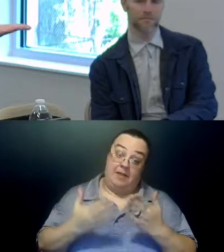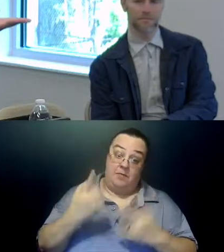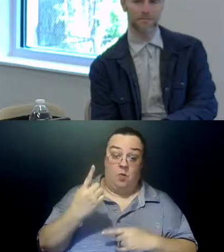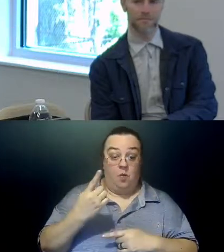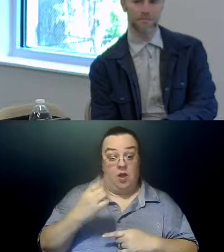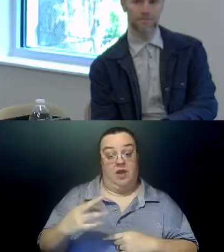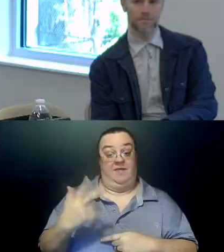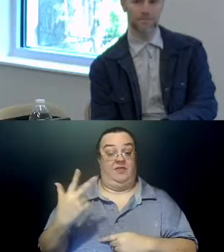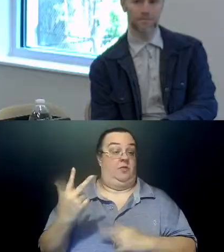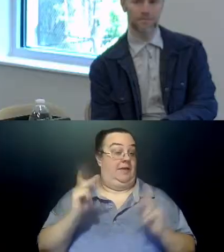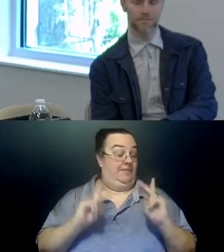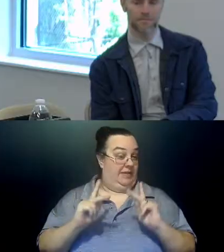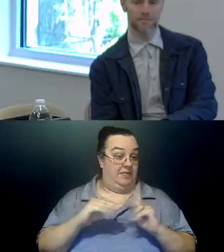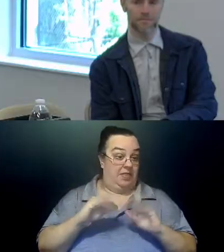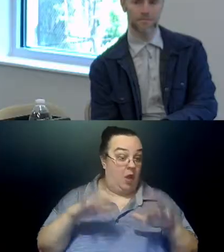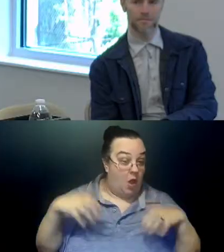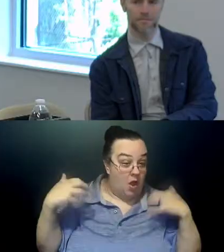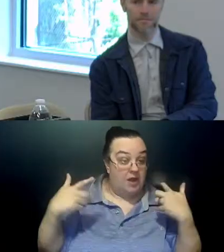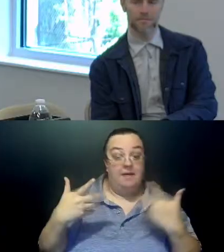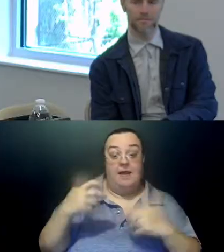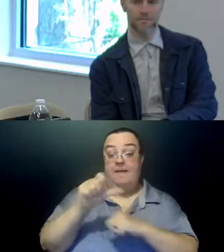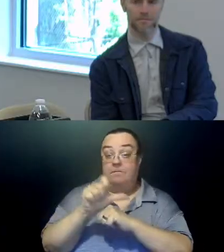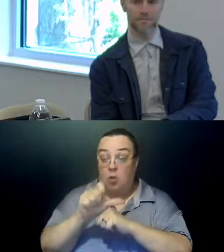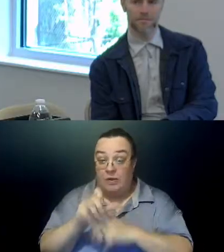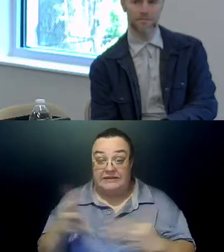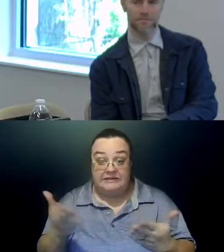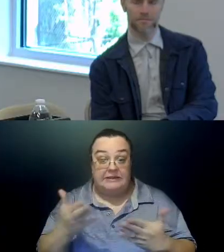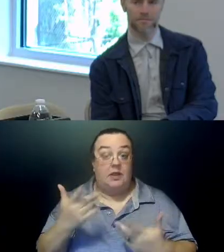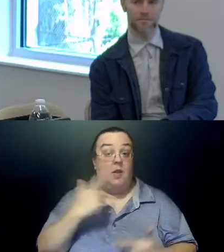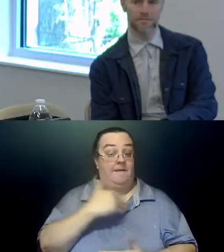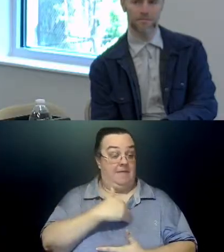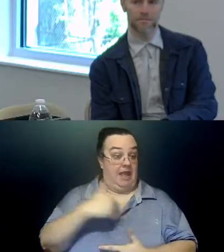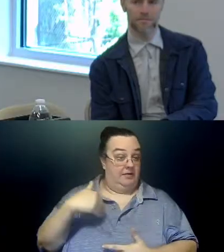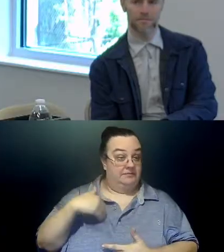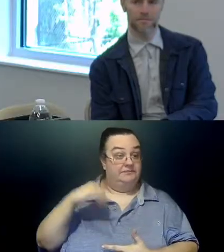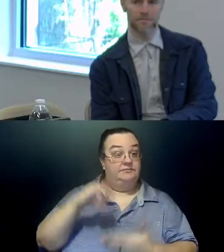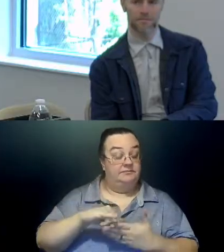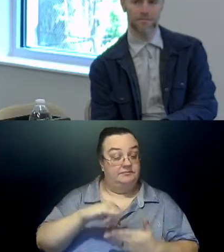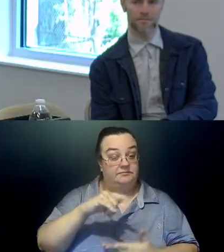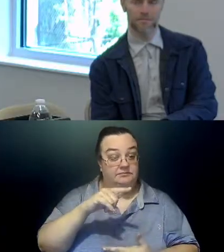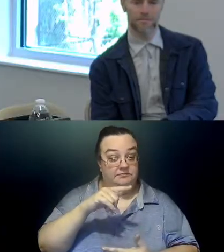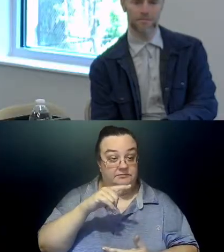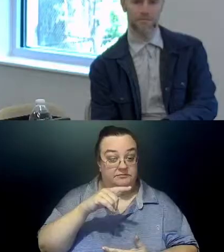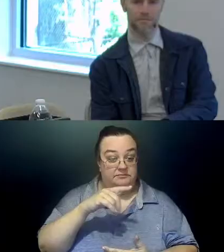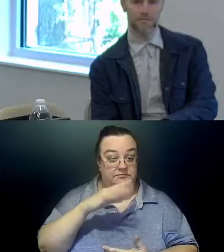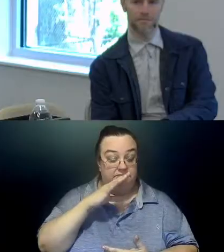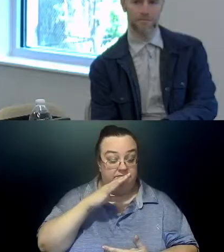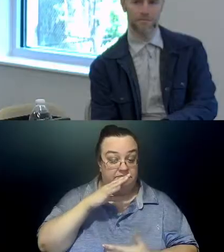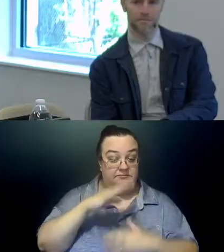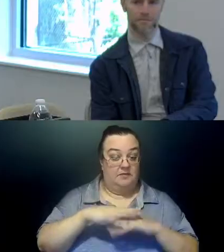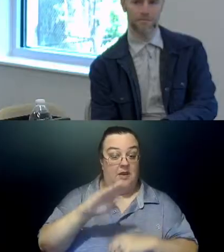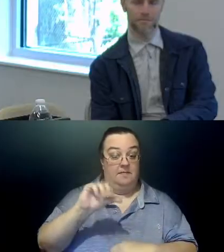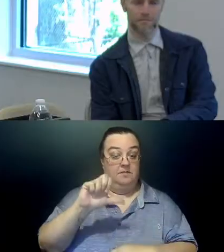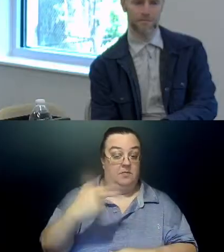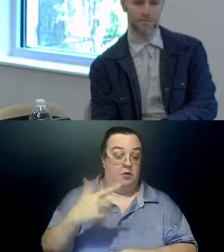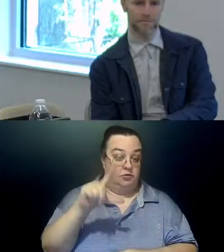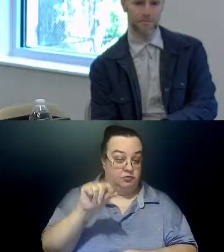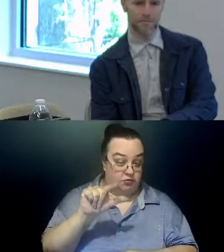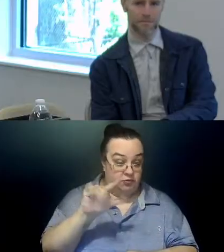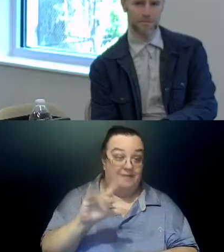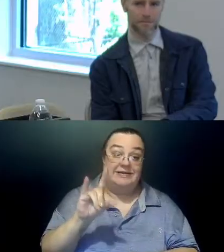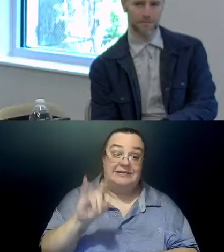the employees here and members, that the auditor that on March 2025 did mention